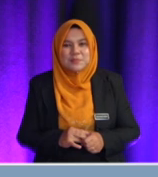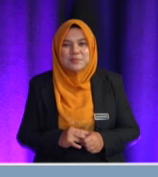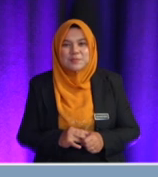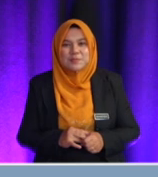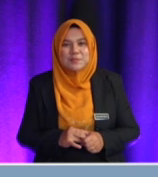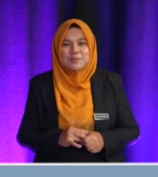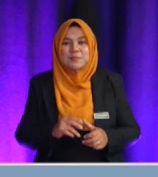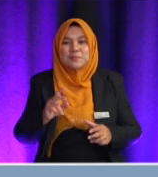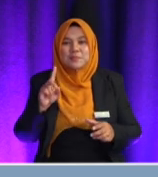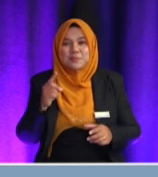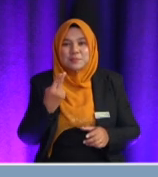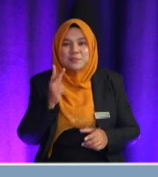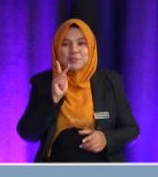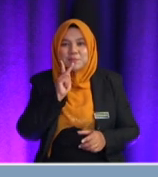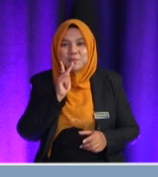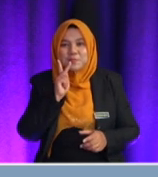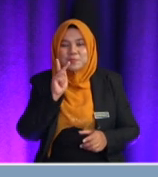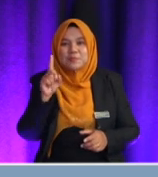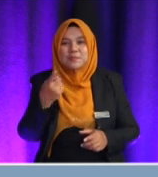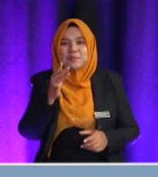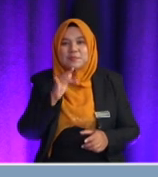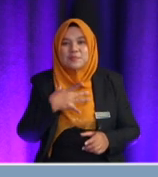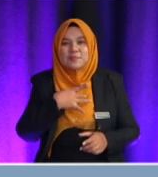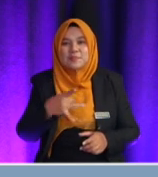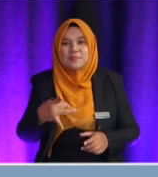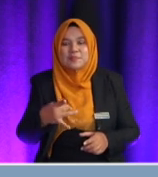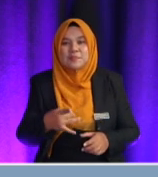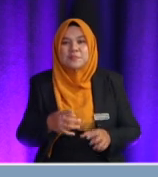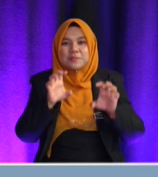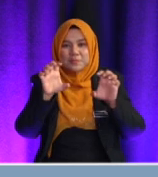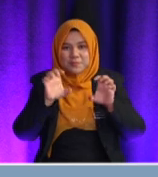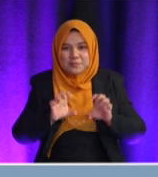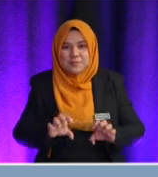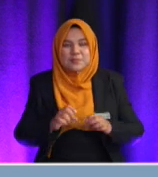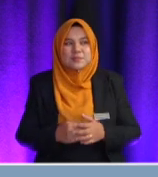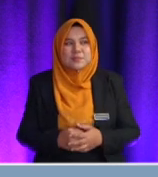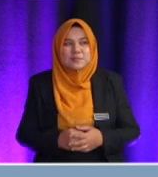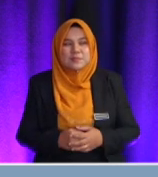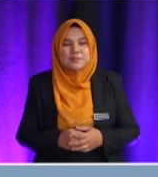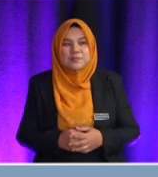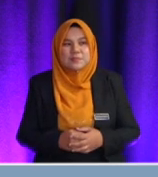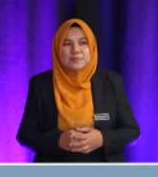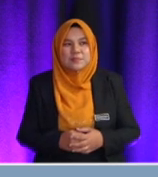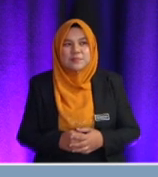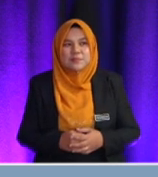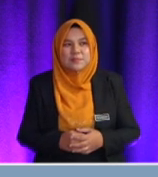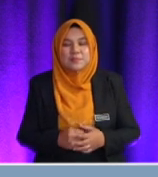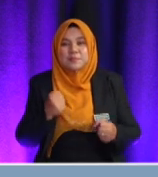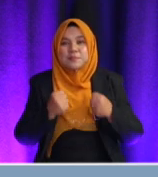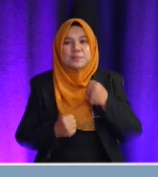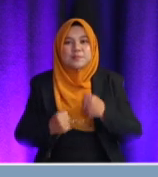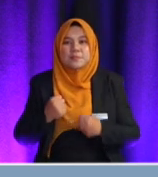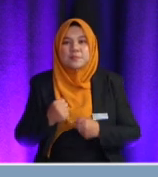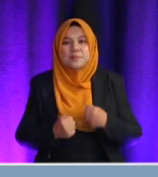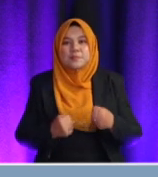Only Kaisara loves exercise. Because she runs, you know. Yes. So she must love it. She said just now, right? She jogs